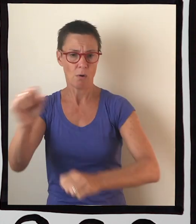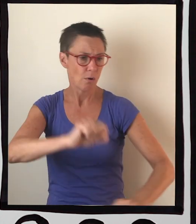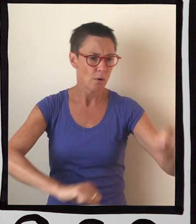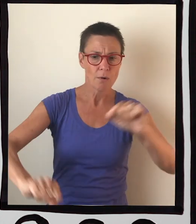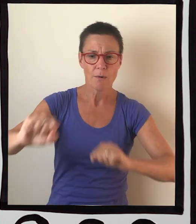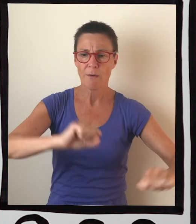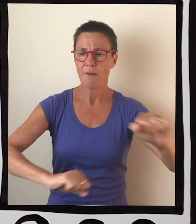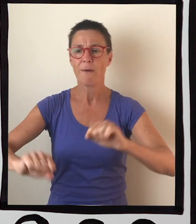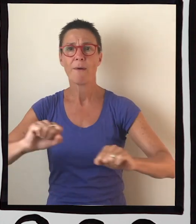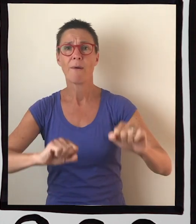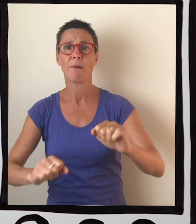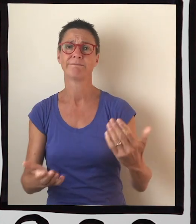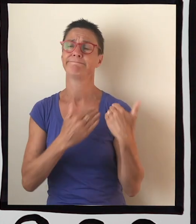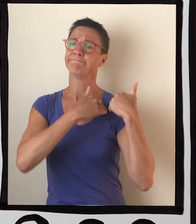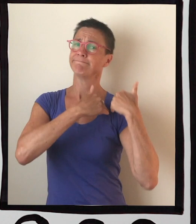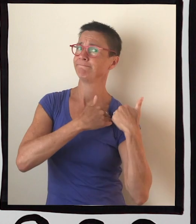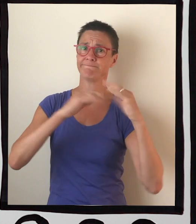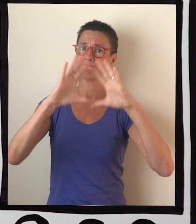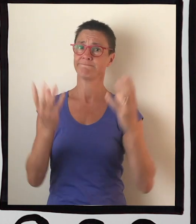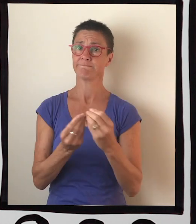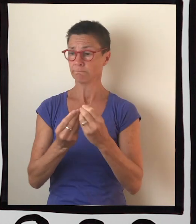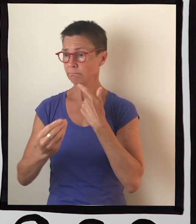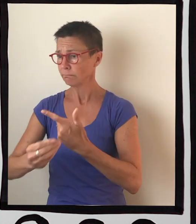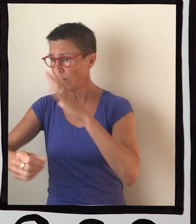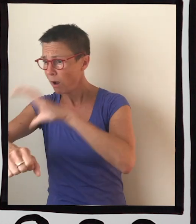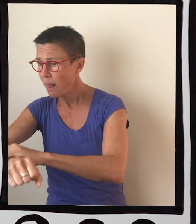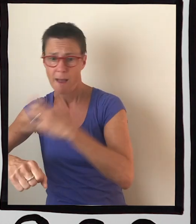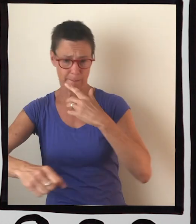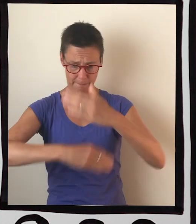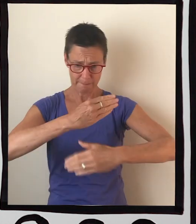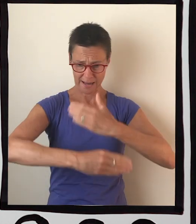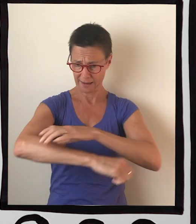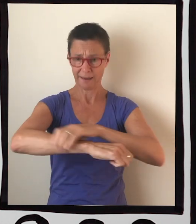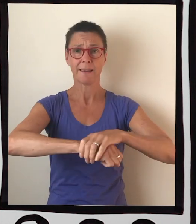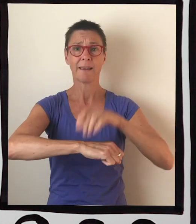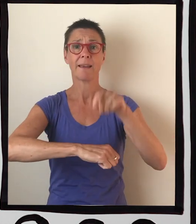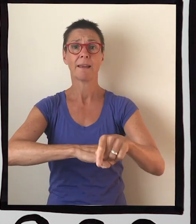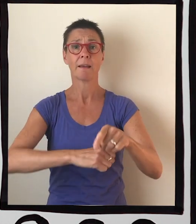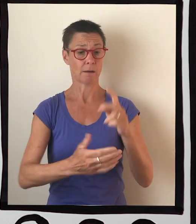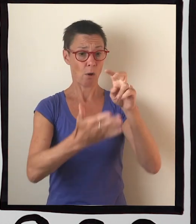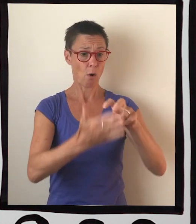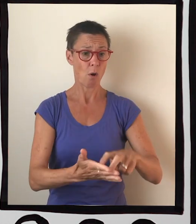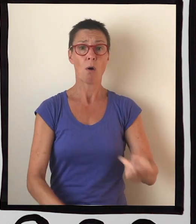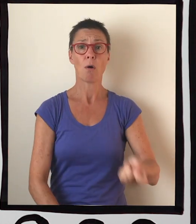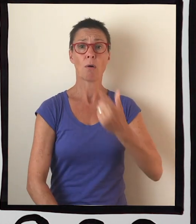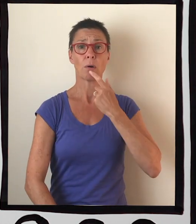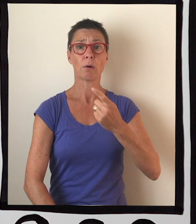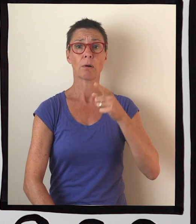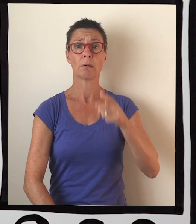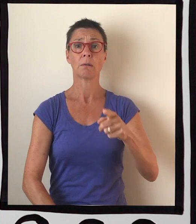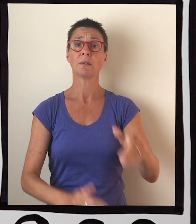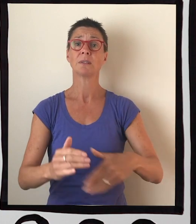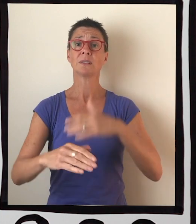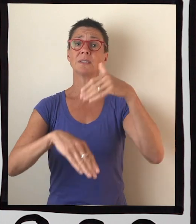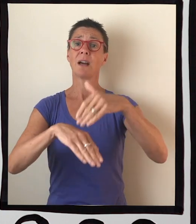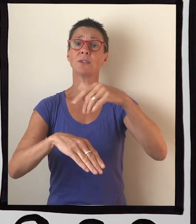pan. Wipe the pipes. Carry the can. Clamp the veins. Make the cast. Lock